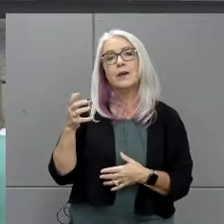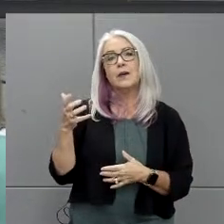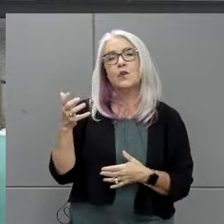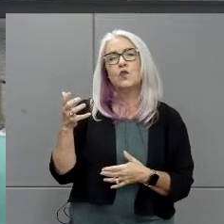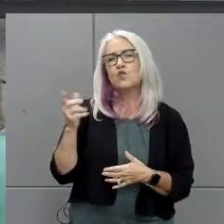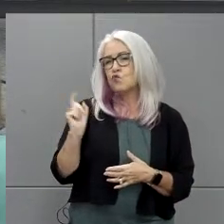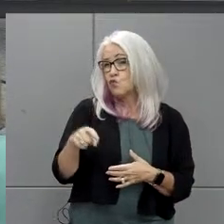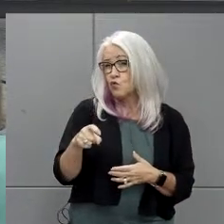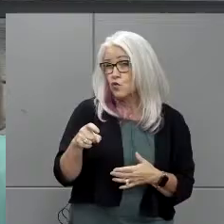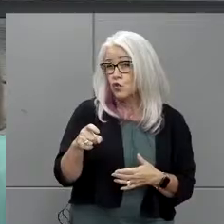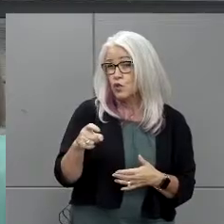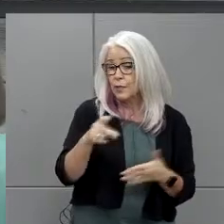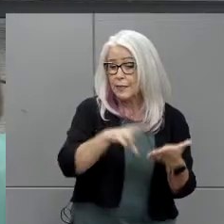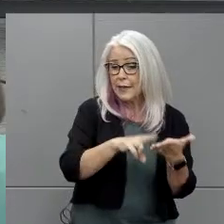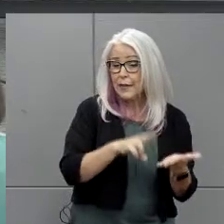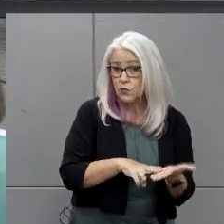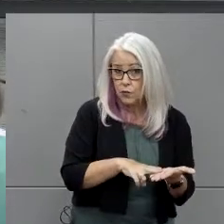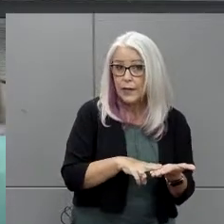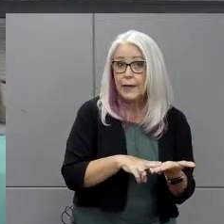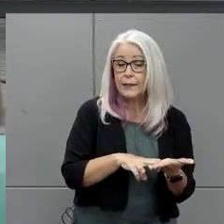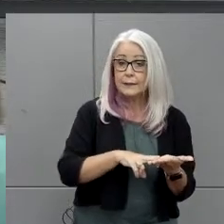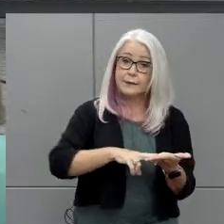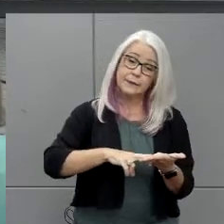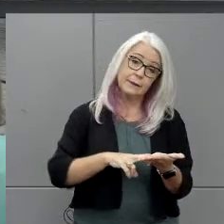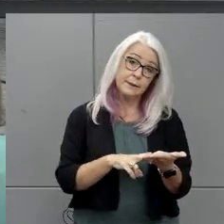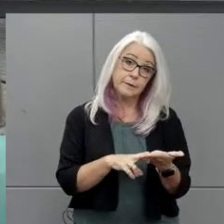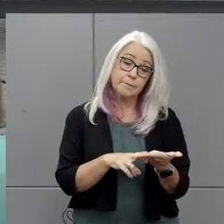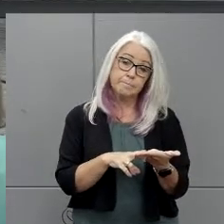this contract be ruled